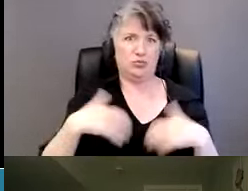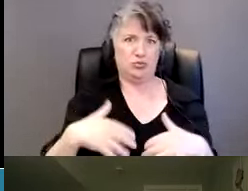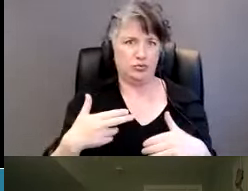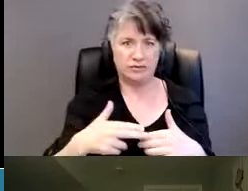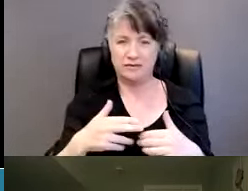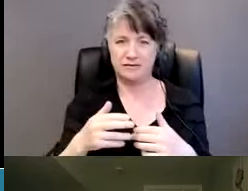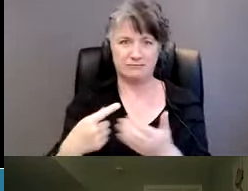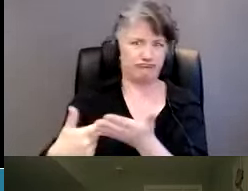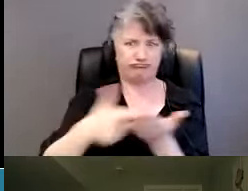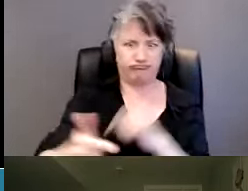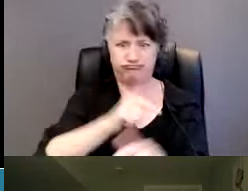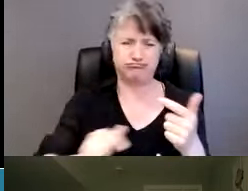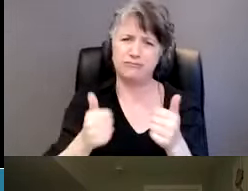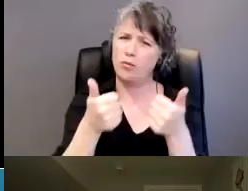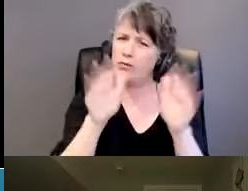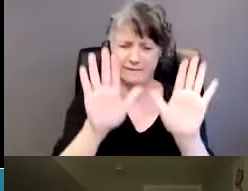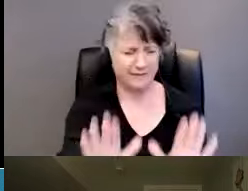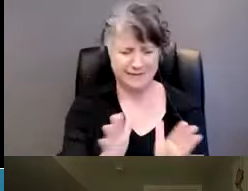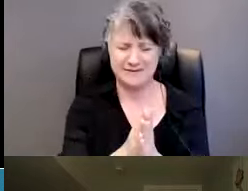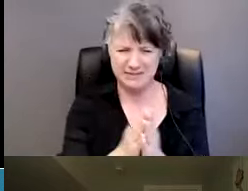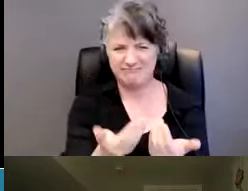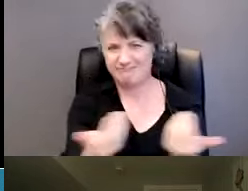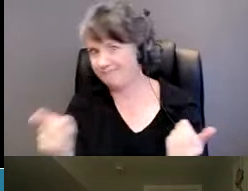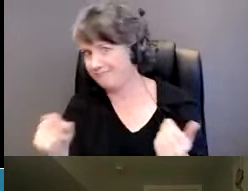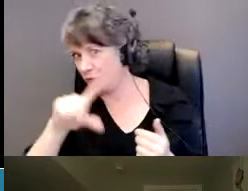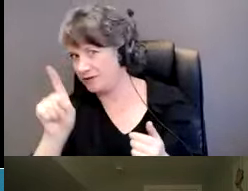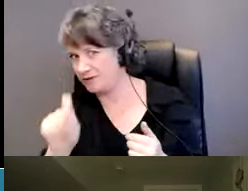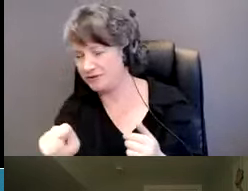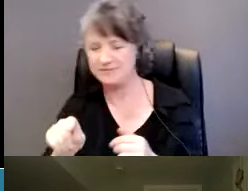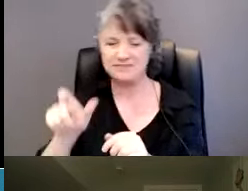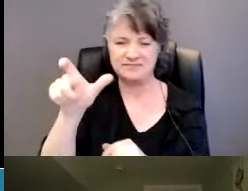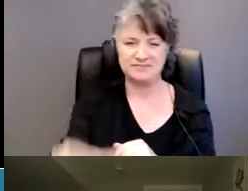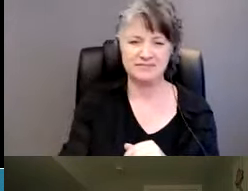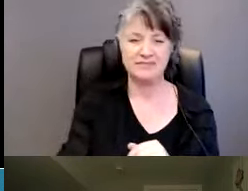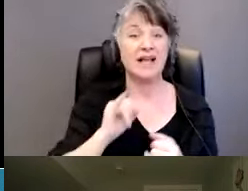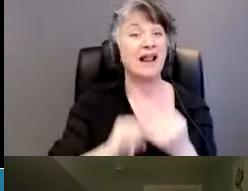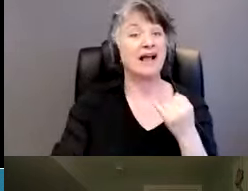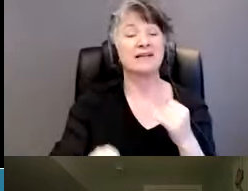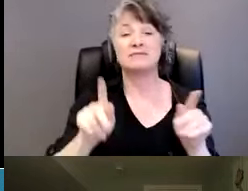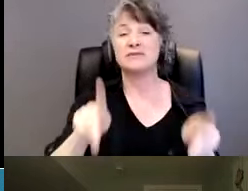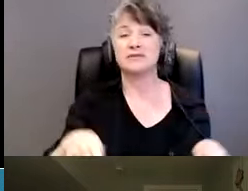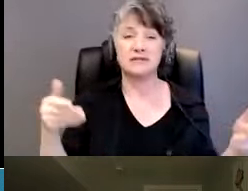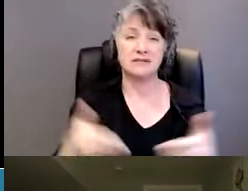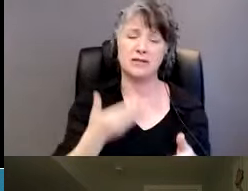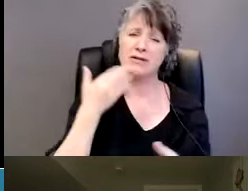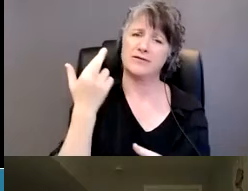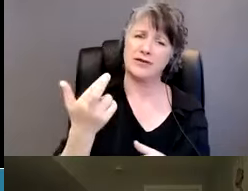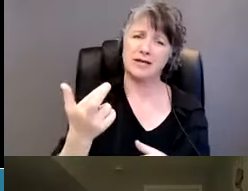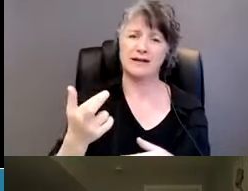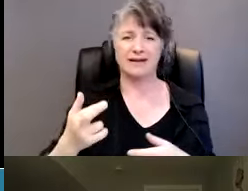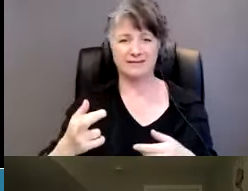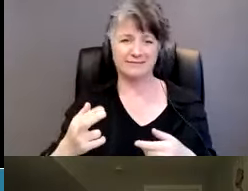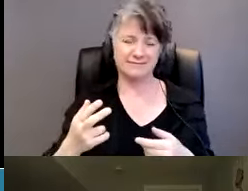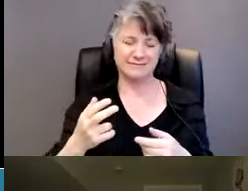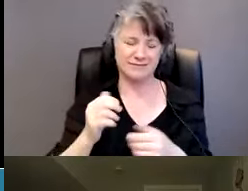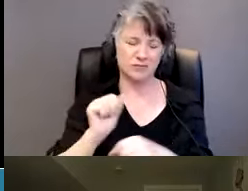engaged. Last but not least, before we begin our case study, is to introduce a good friend and colleague, Courtney Boucher from